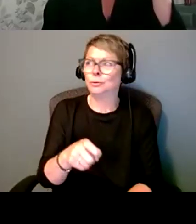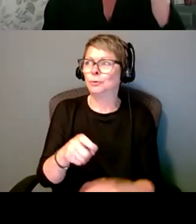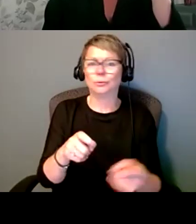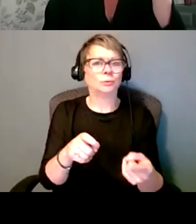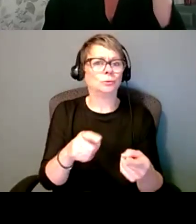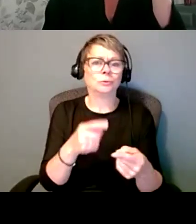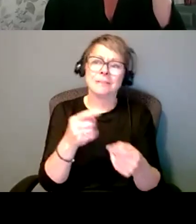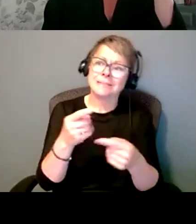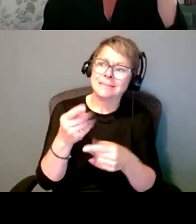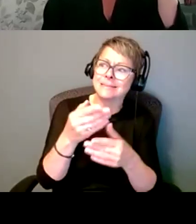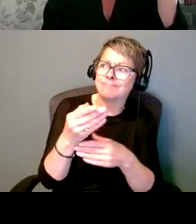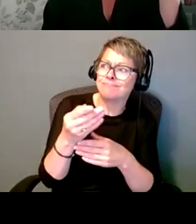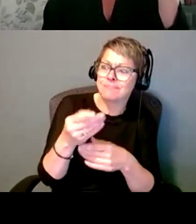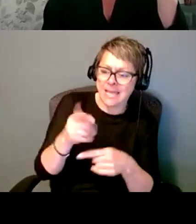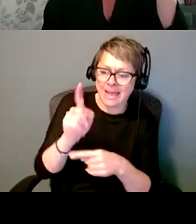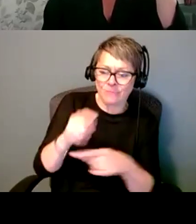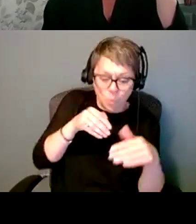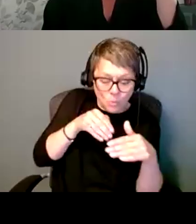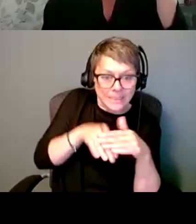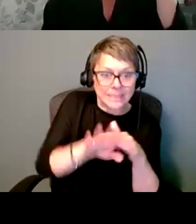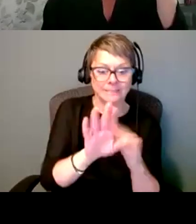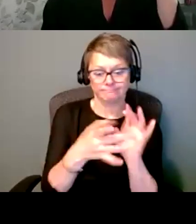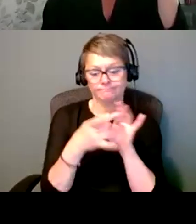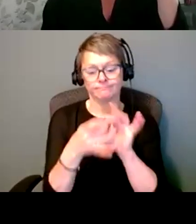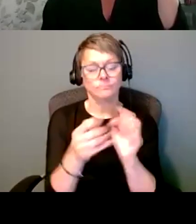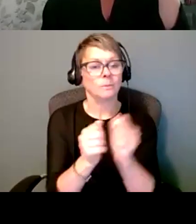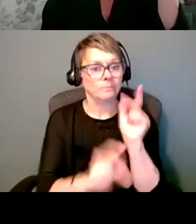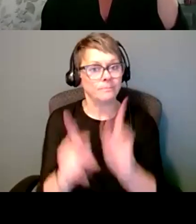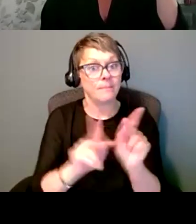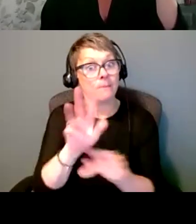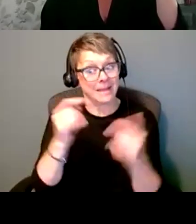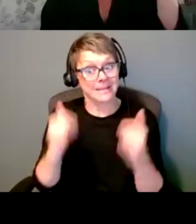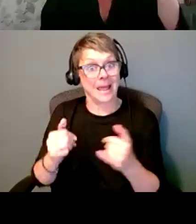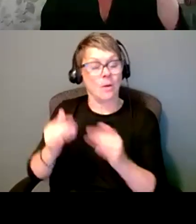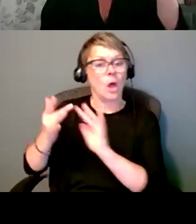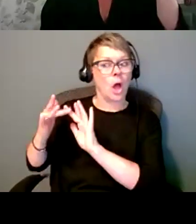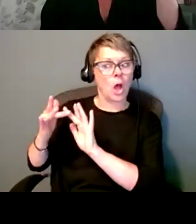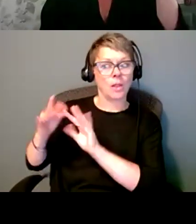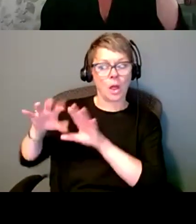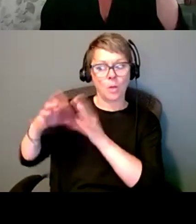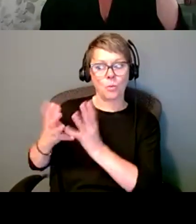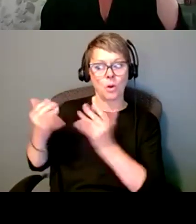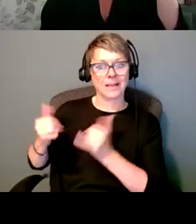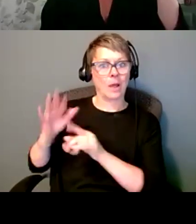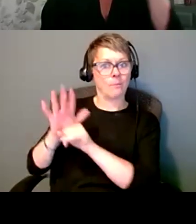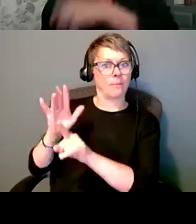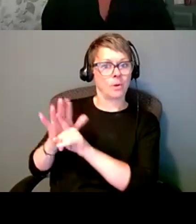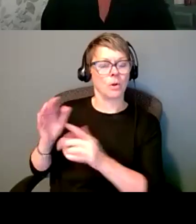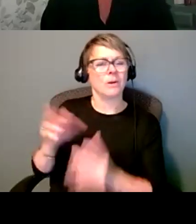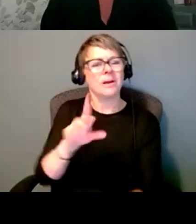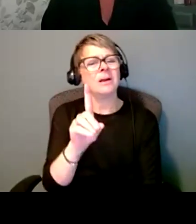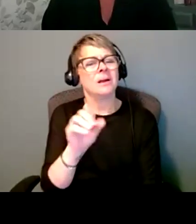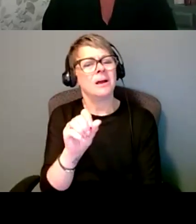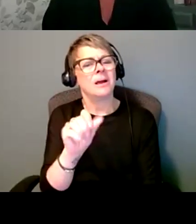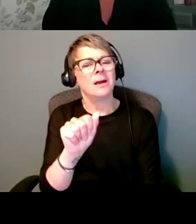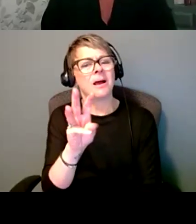go to and to connect to. And as we're moving to that increasingly online world, Dawn, can you talked a little bit about